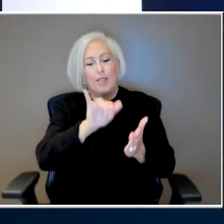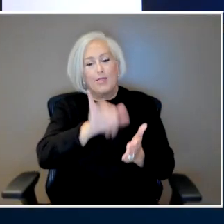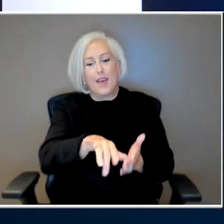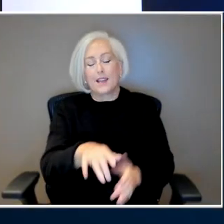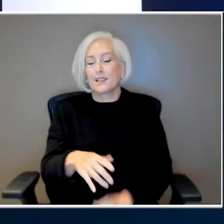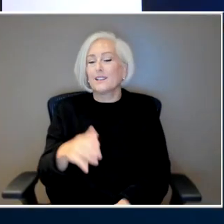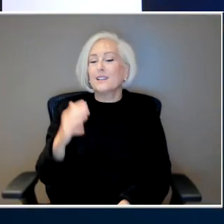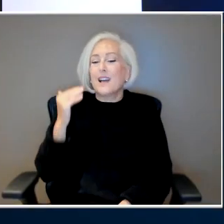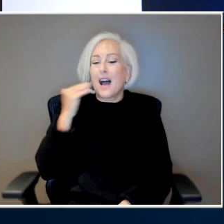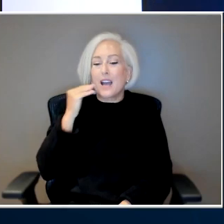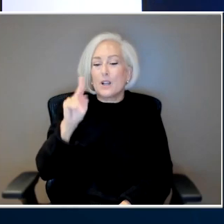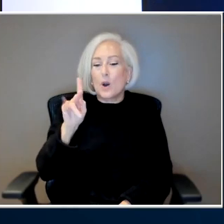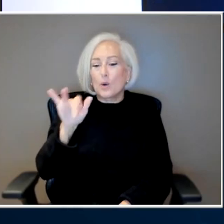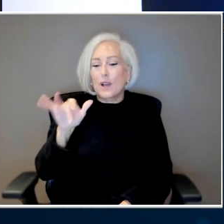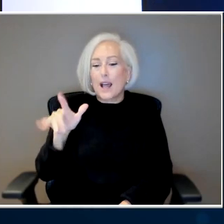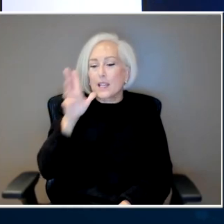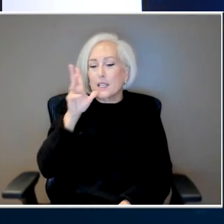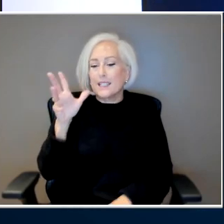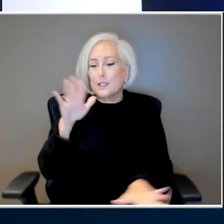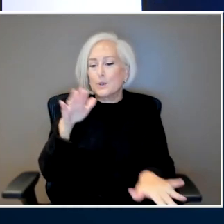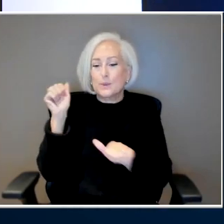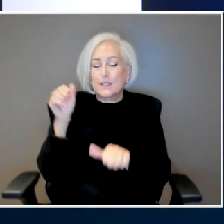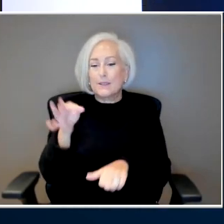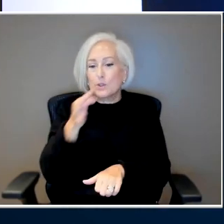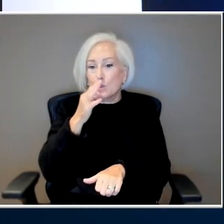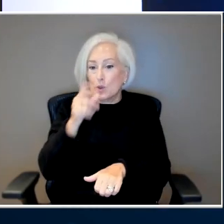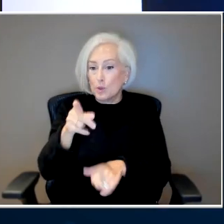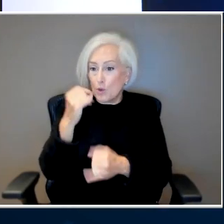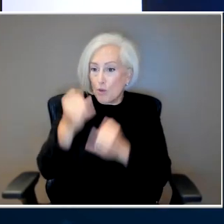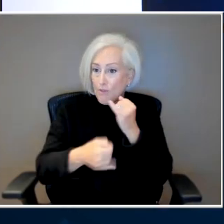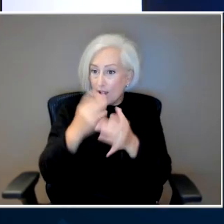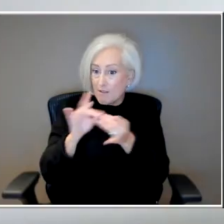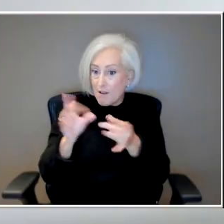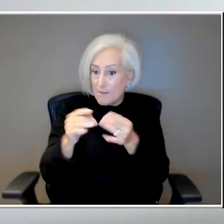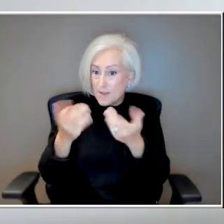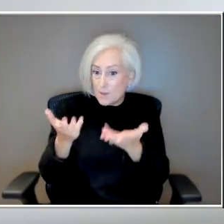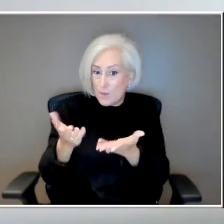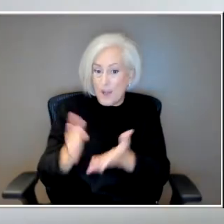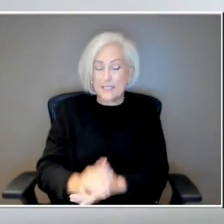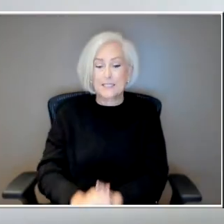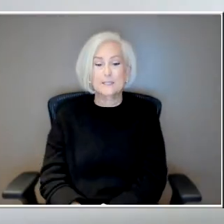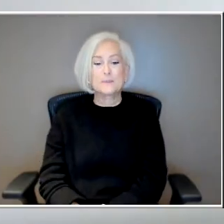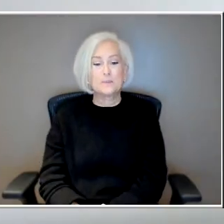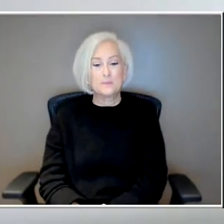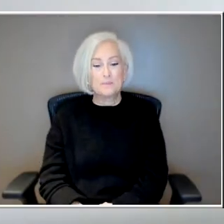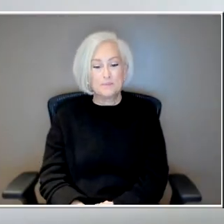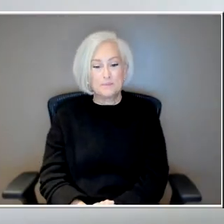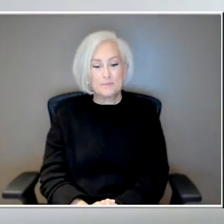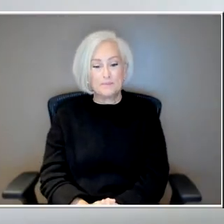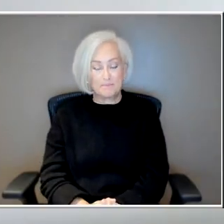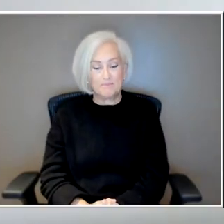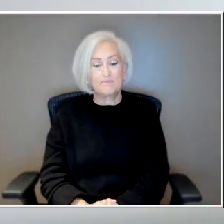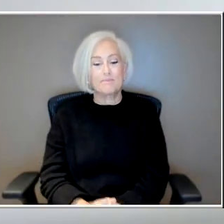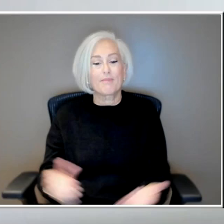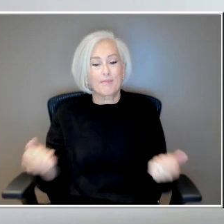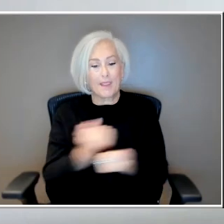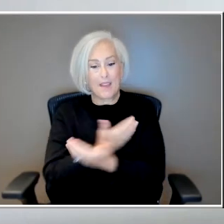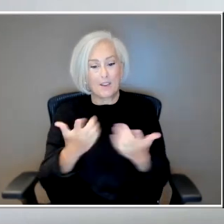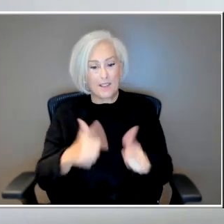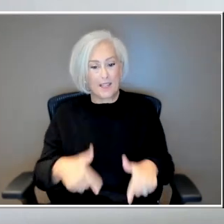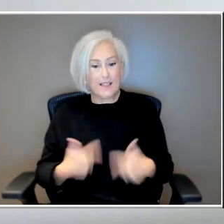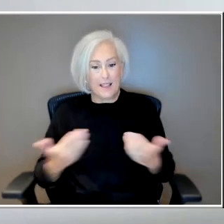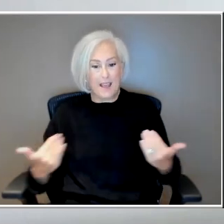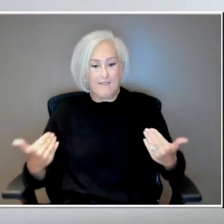Dr. Rhodes Stark, final thoughts for today before you run? I would just say, again, everything in life is a risk